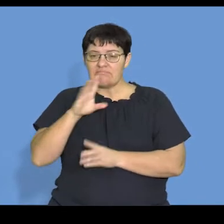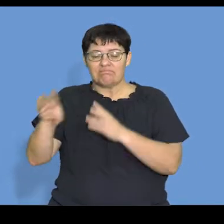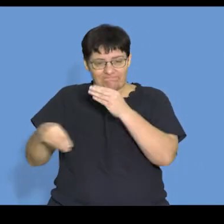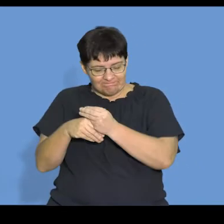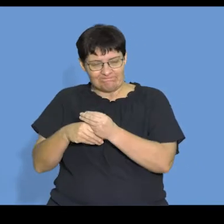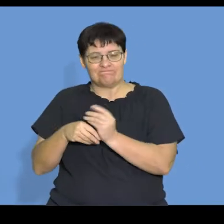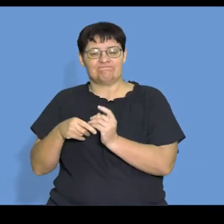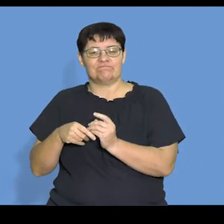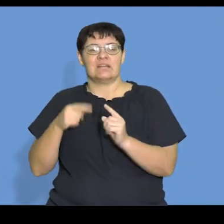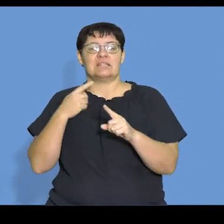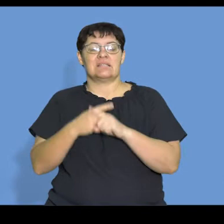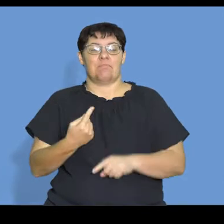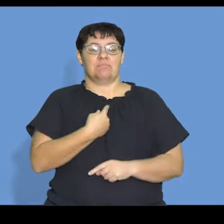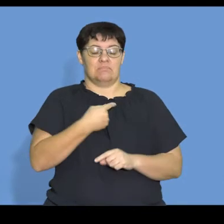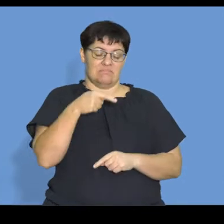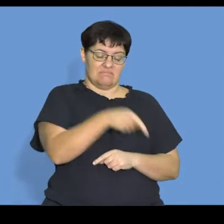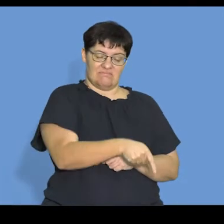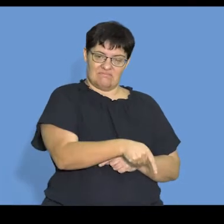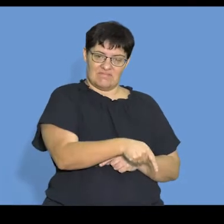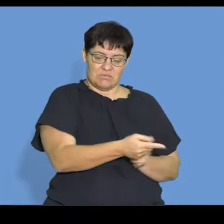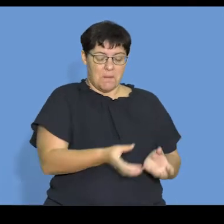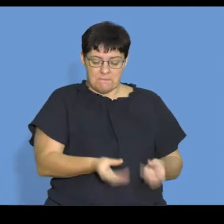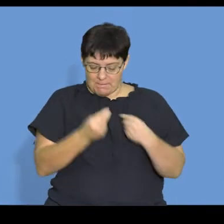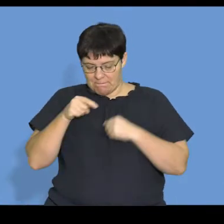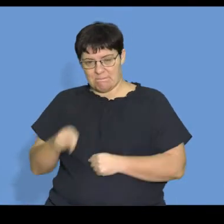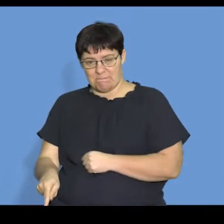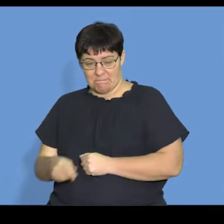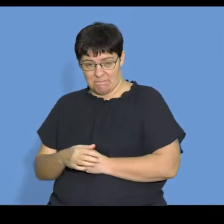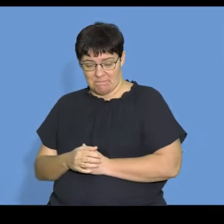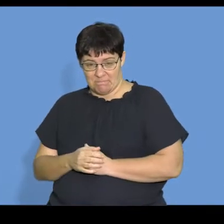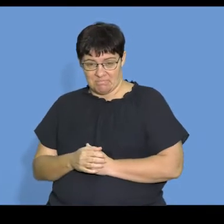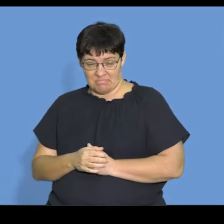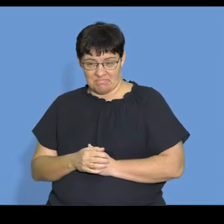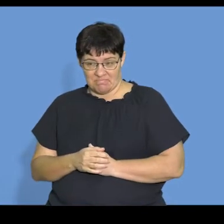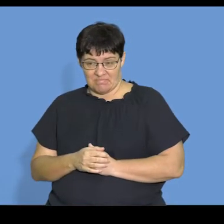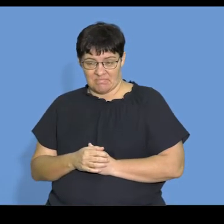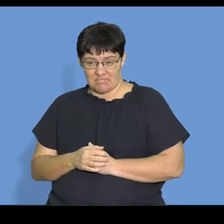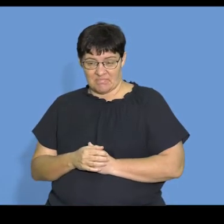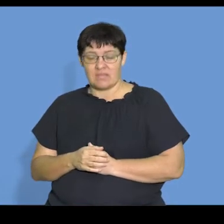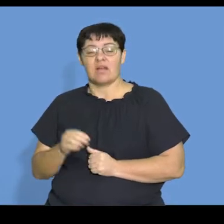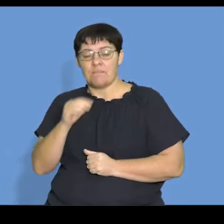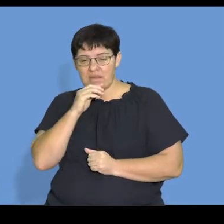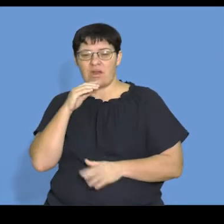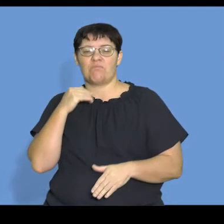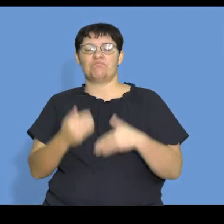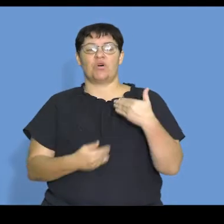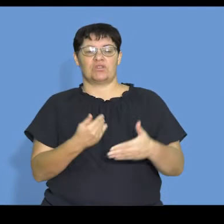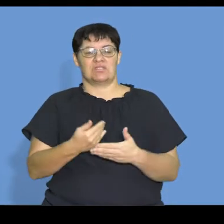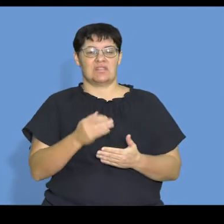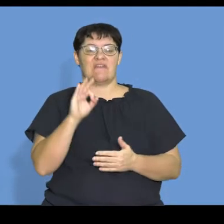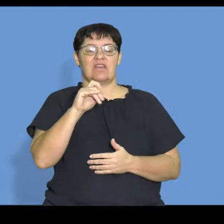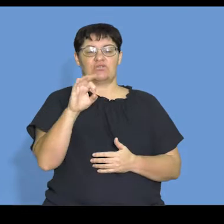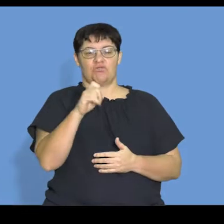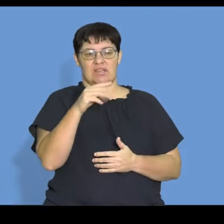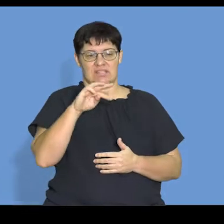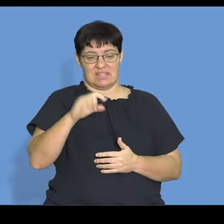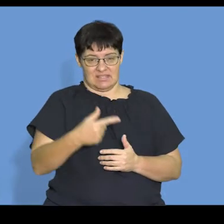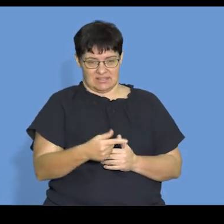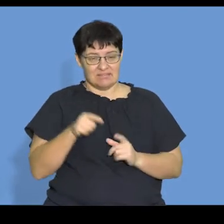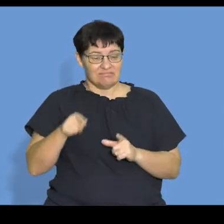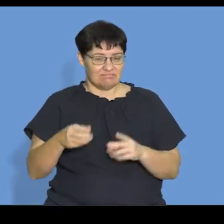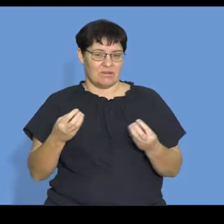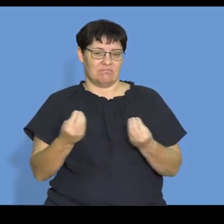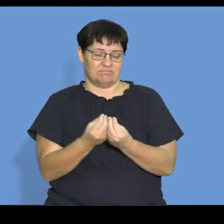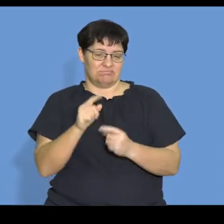need to multiply in order to get this 30 will then be the process of you factorizing this